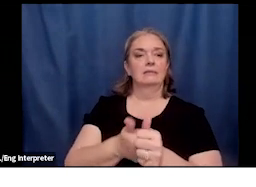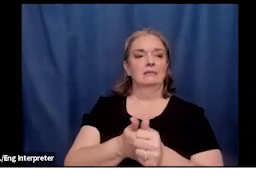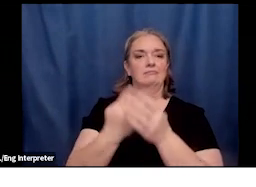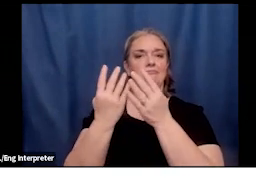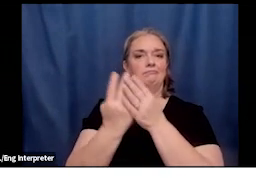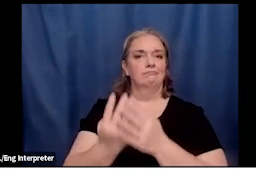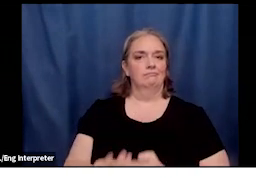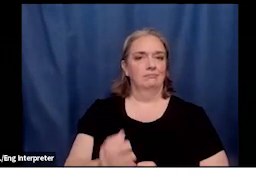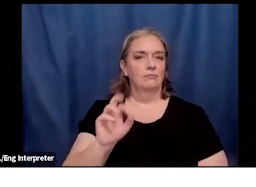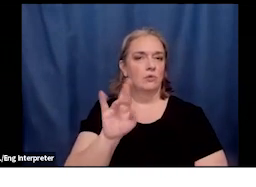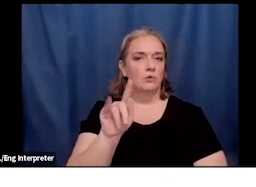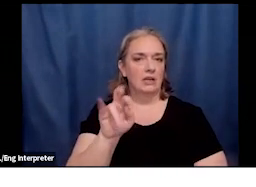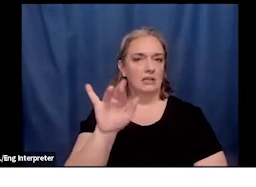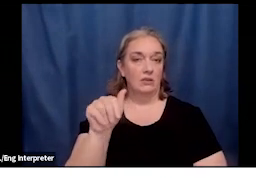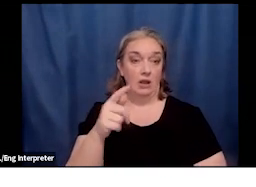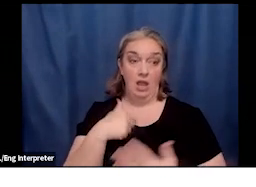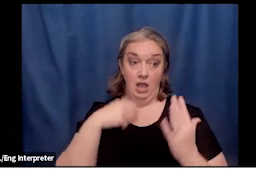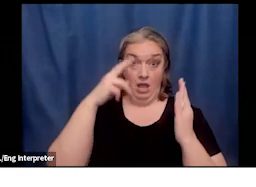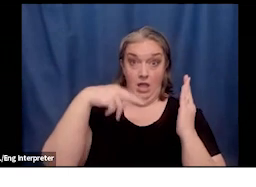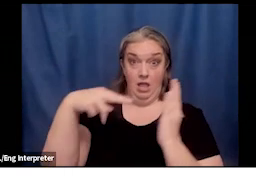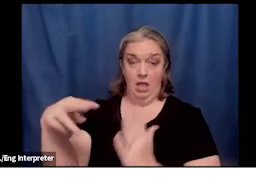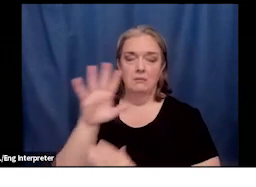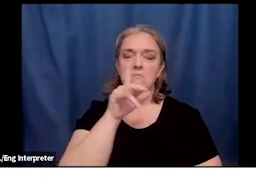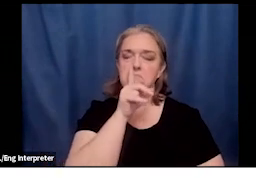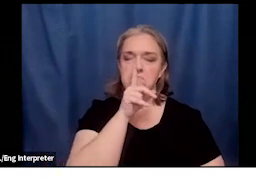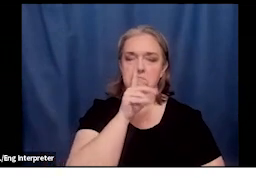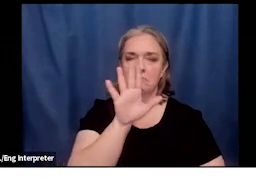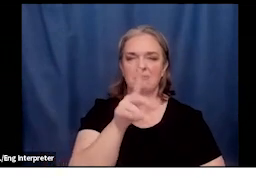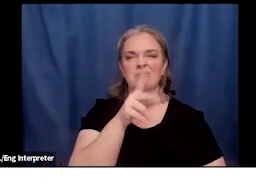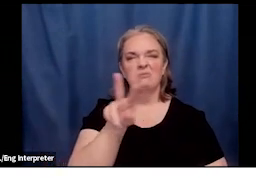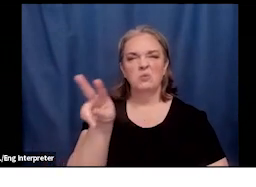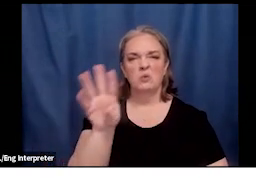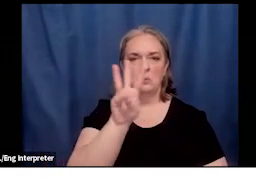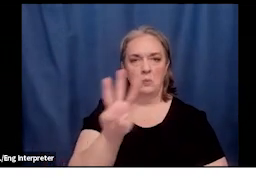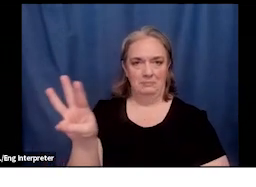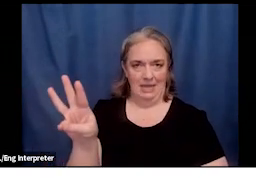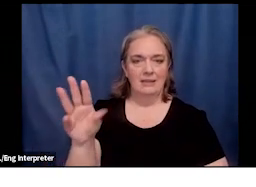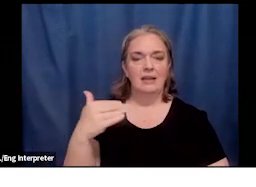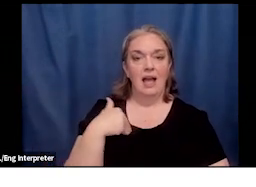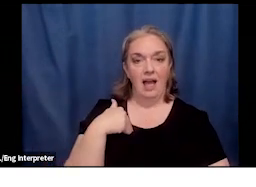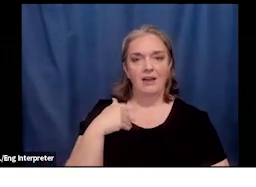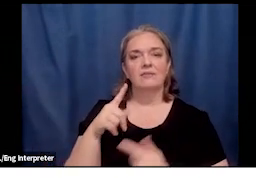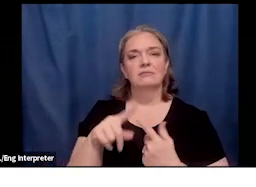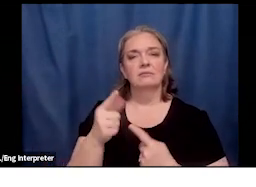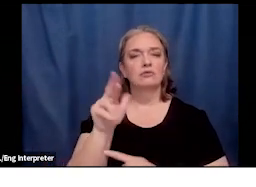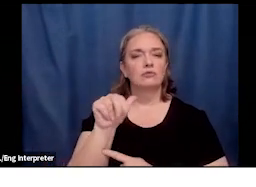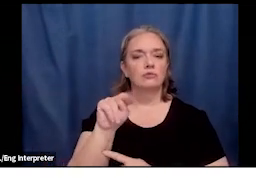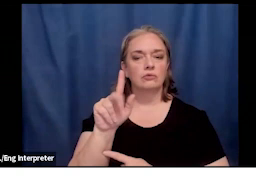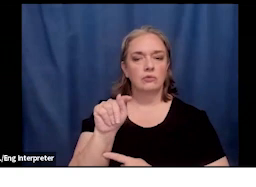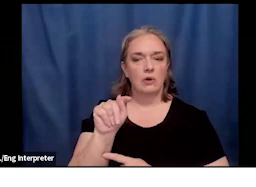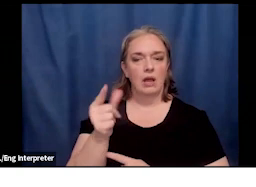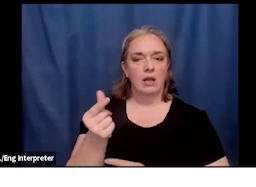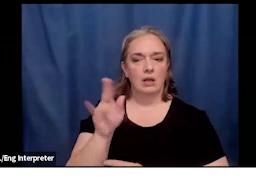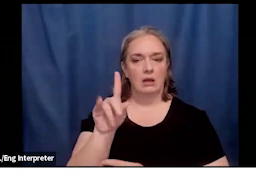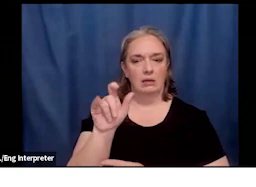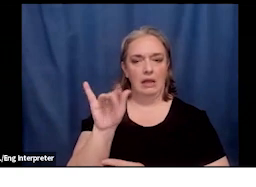read everything here. This is available on the Arts and Histories website. It's available in the grant guidelines, of which you can print a